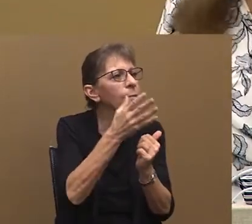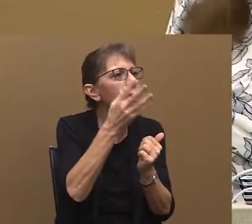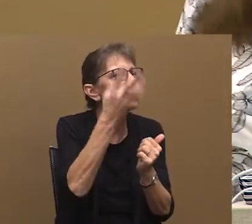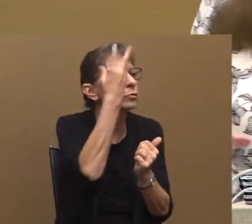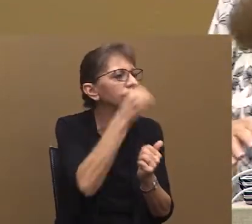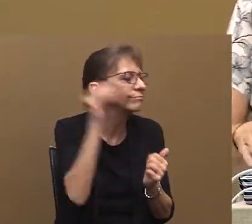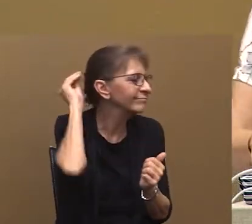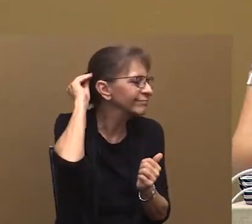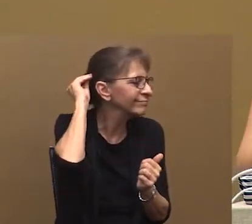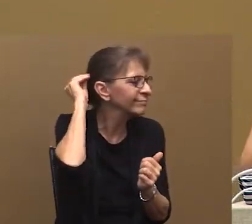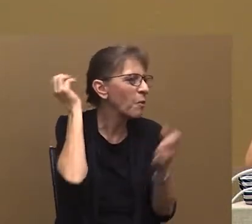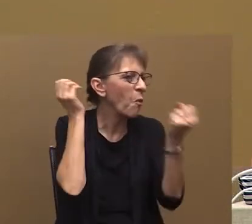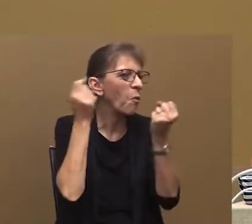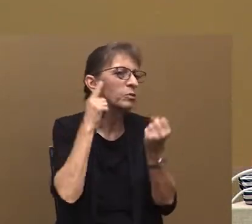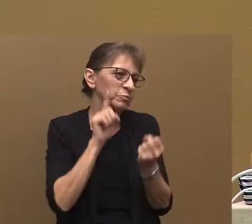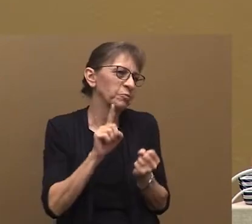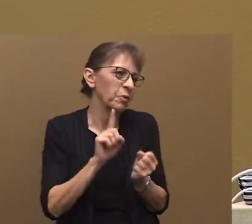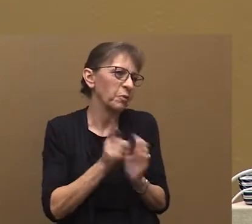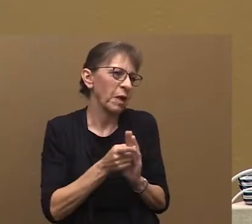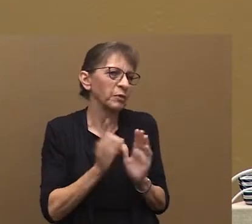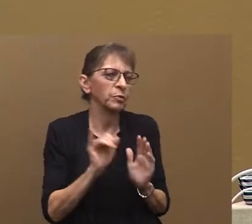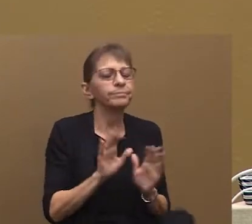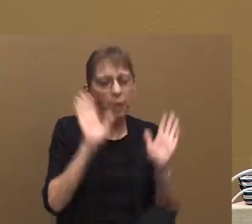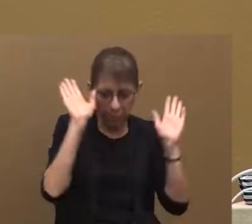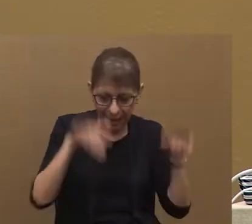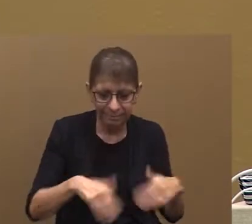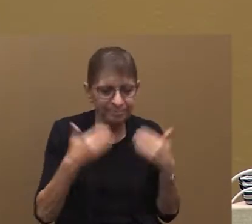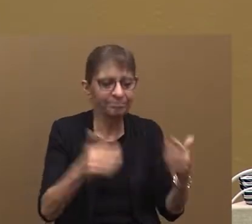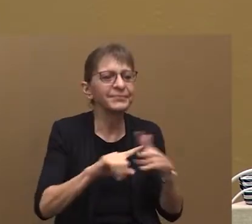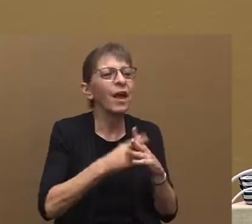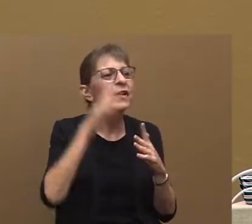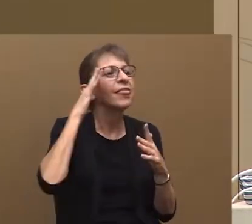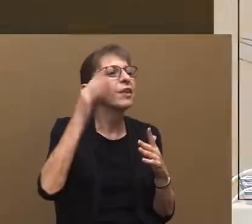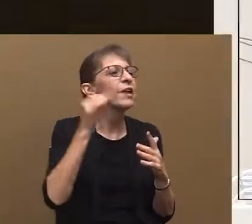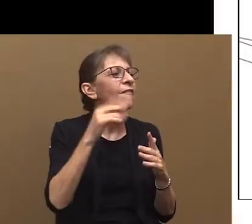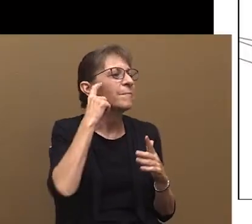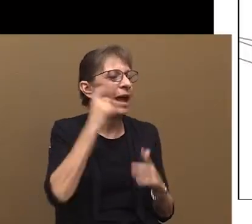of tuck away as well. Okay, so what is theory of mind?